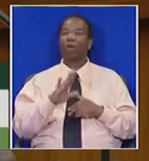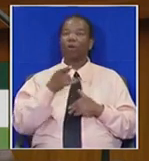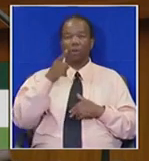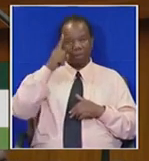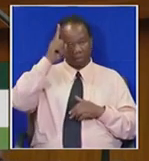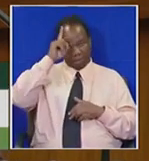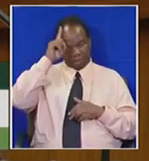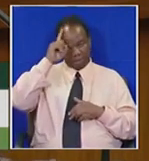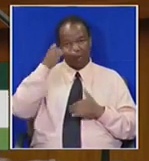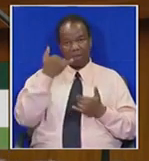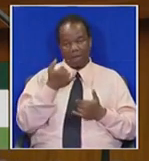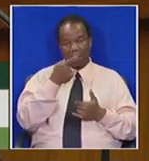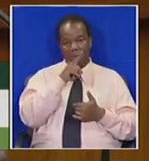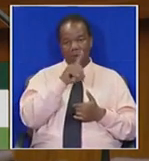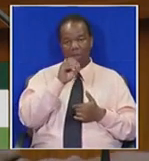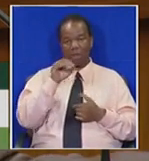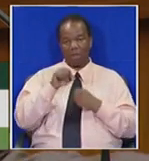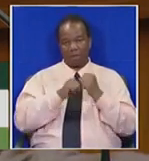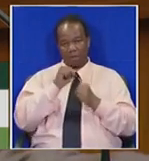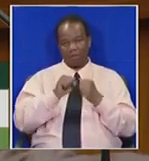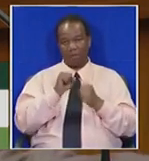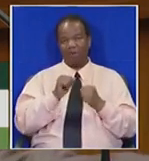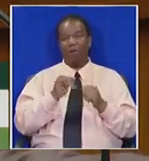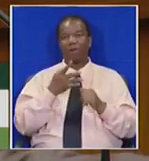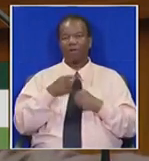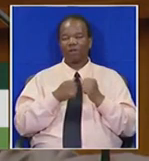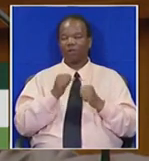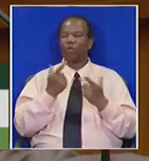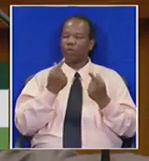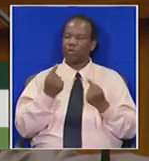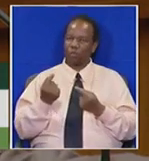year anniversary we are celebrating this year. In whatever we do,